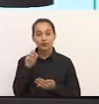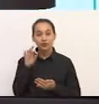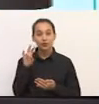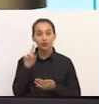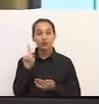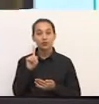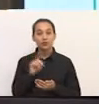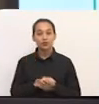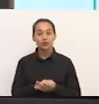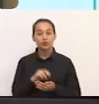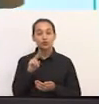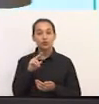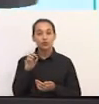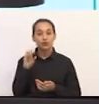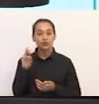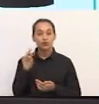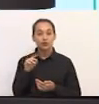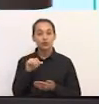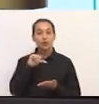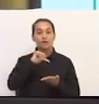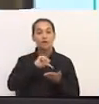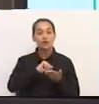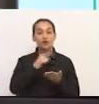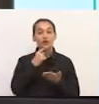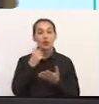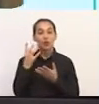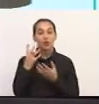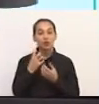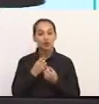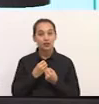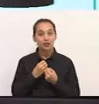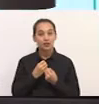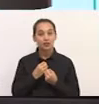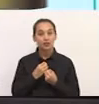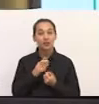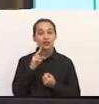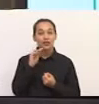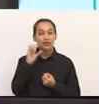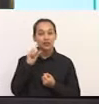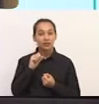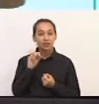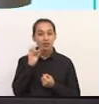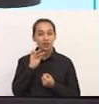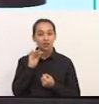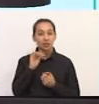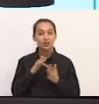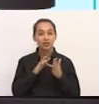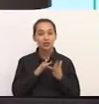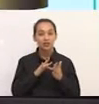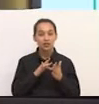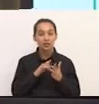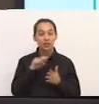nima? Doston bu forscha so'zdan olingan bo'lib, qissa, hikoya, sarguzasht,